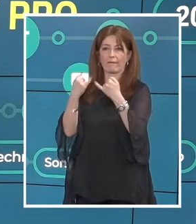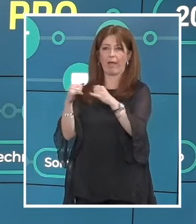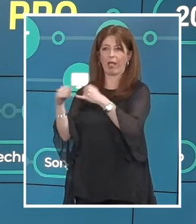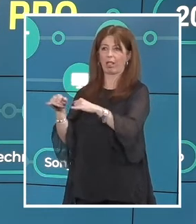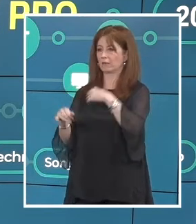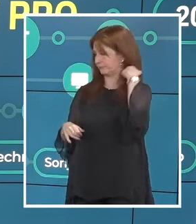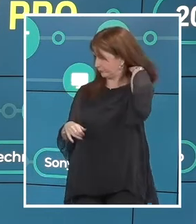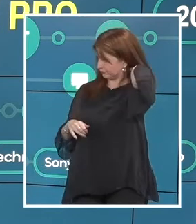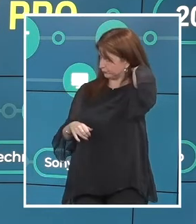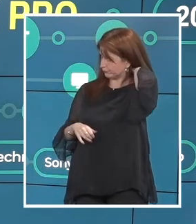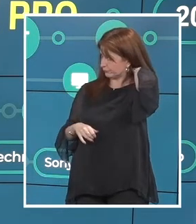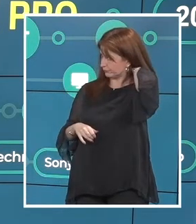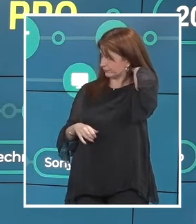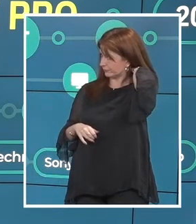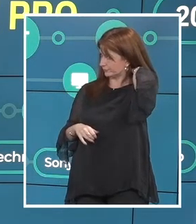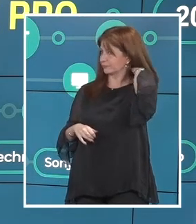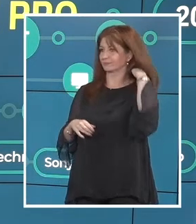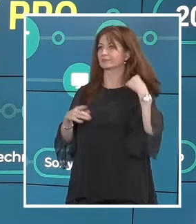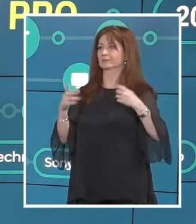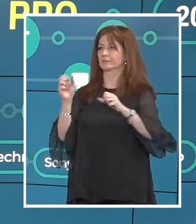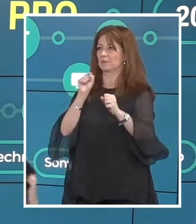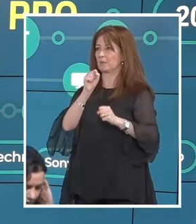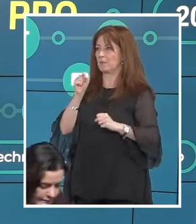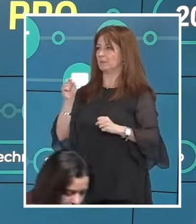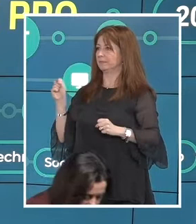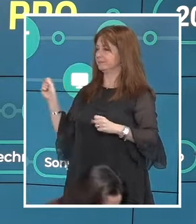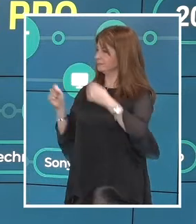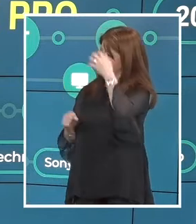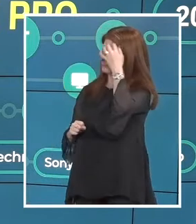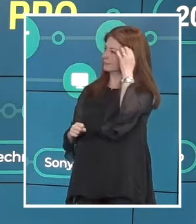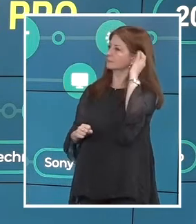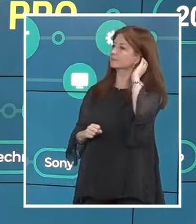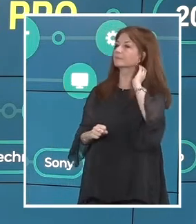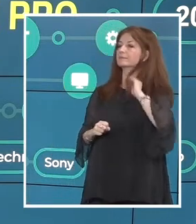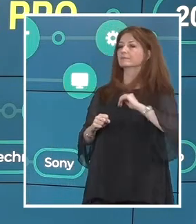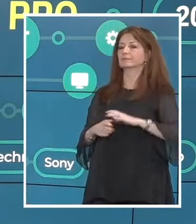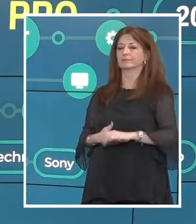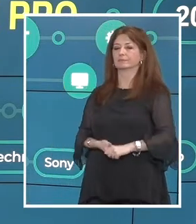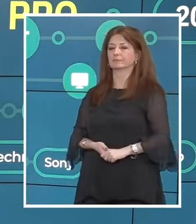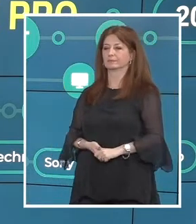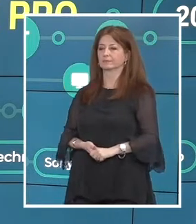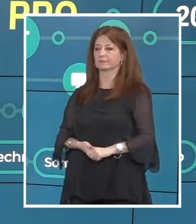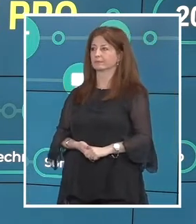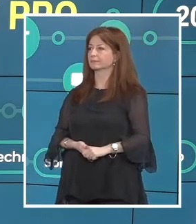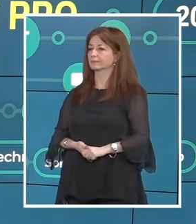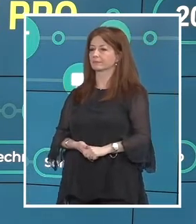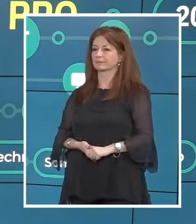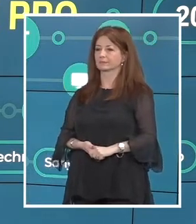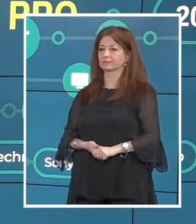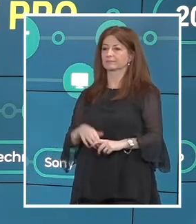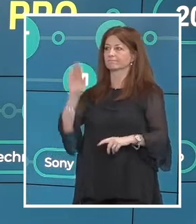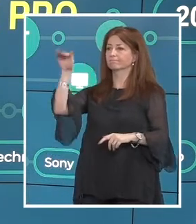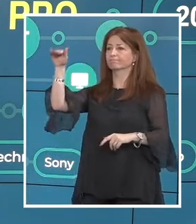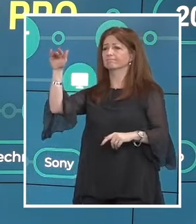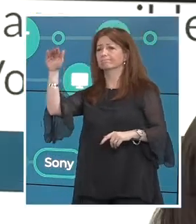Is it? Can't hear me? We've got a mic. This one, you can use this one. Can see it. Okay, sorry about